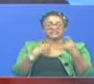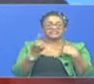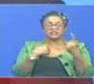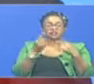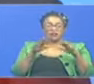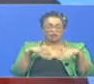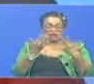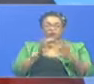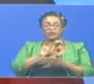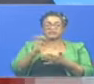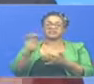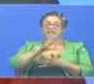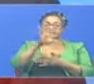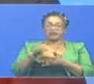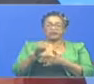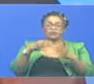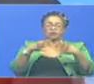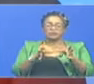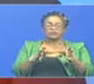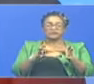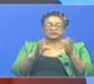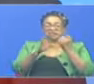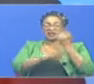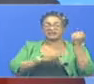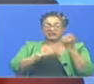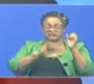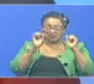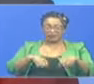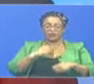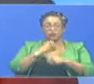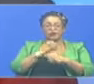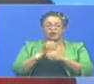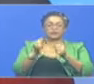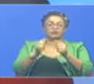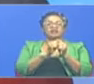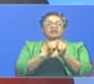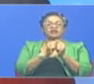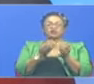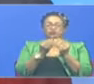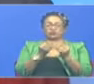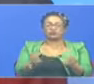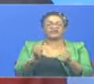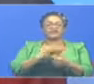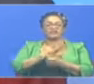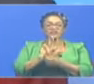community countries can work together to be able to contain the virus.